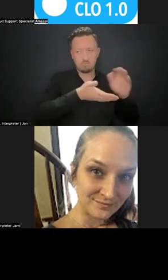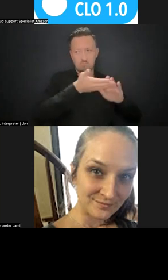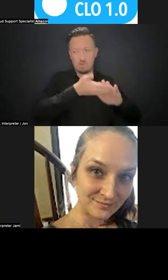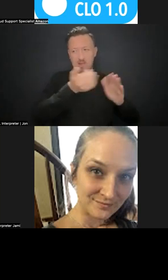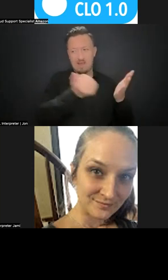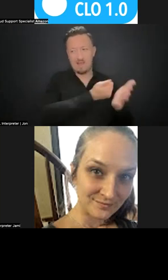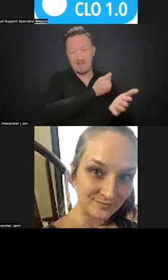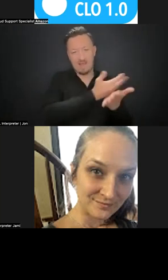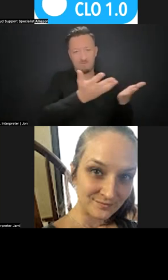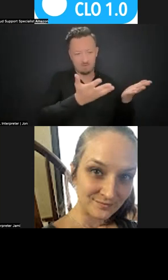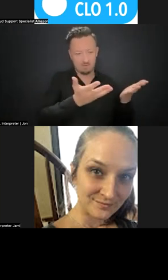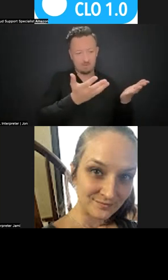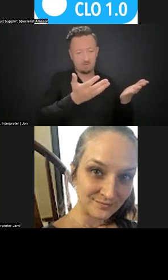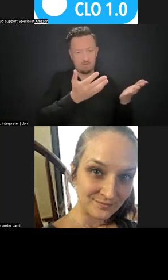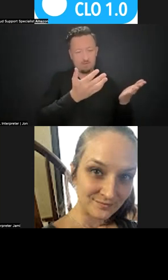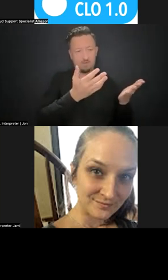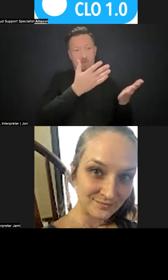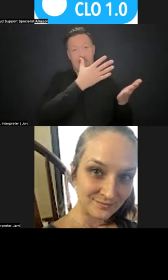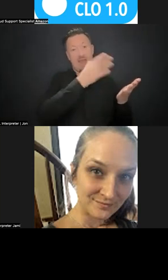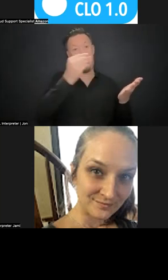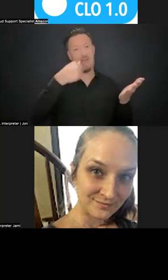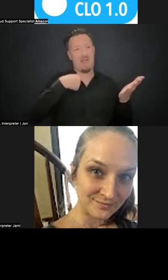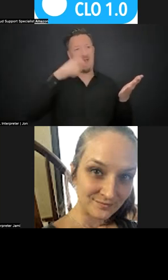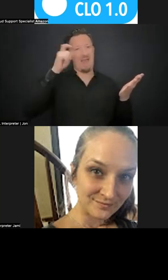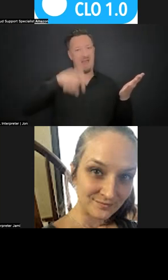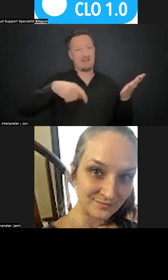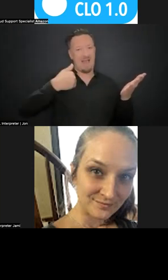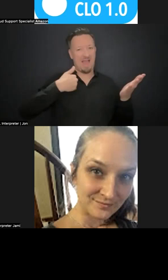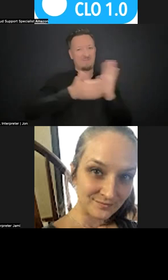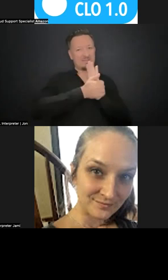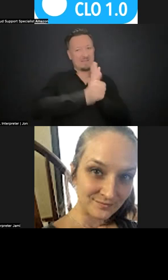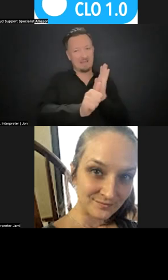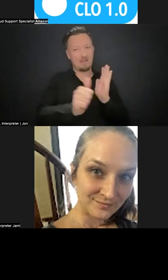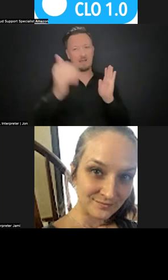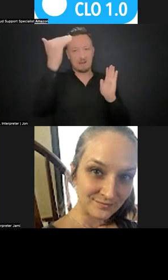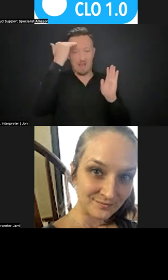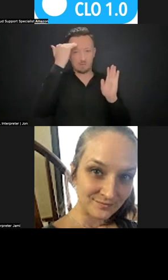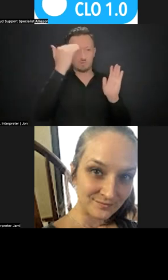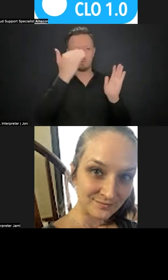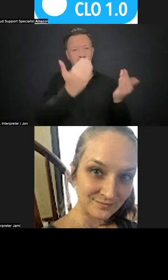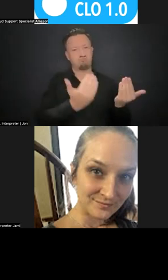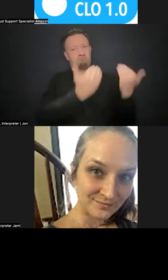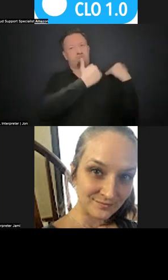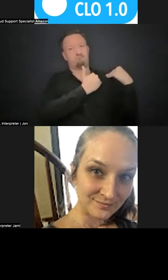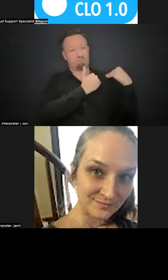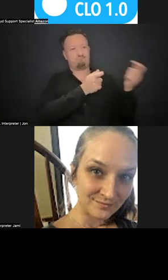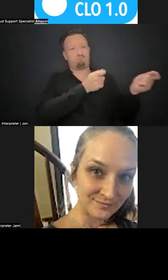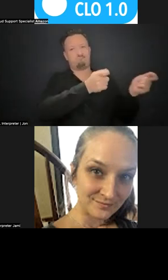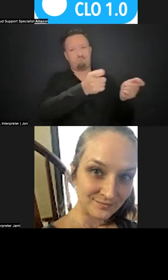themselves and is sophisticated enough to take full responsibility for their tech stack.